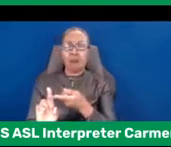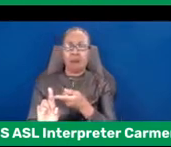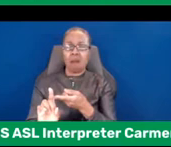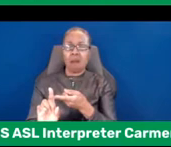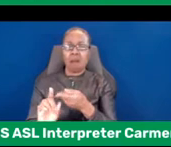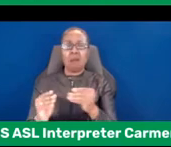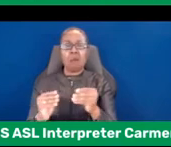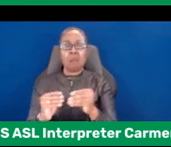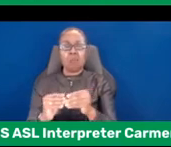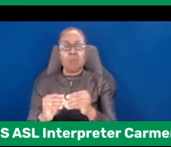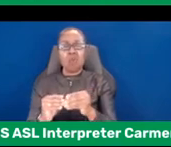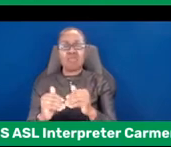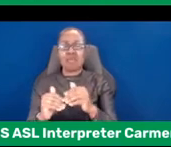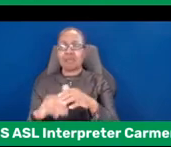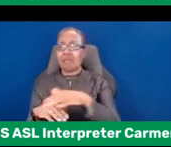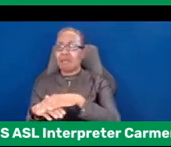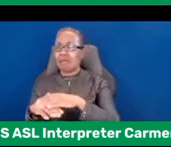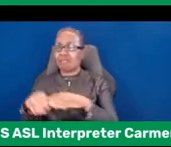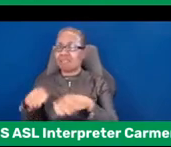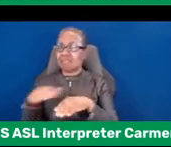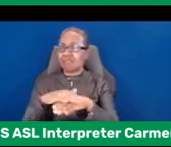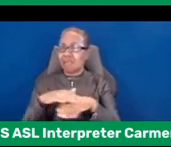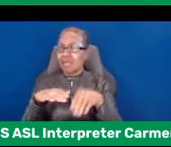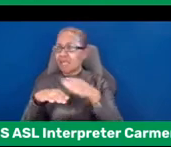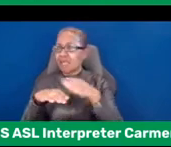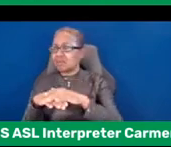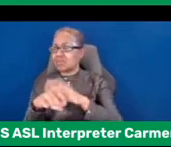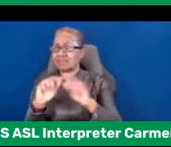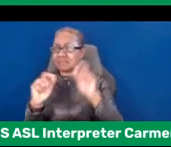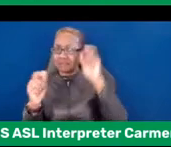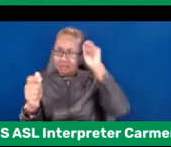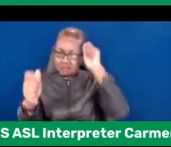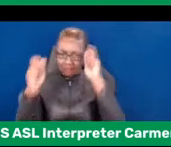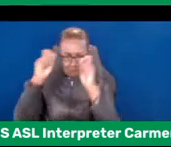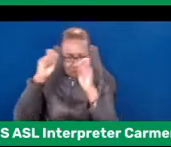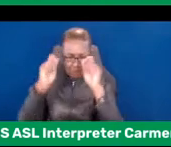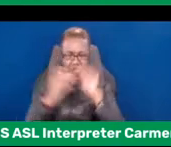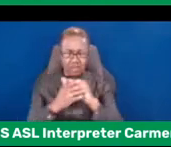the layers and masks that we're asked to wear every day,